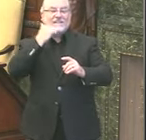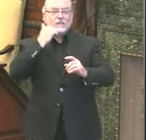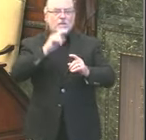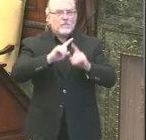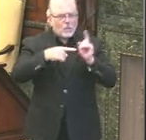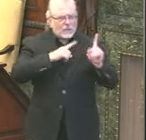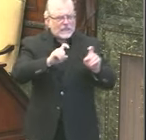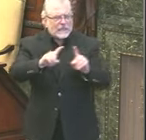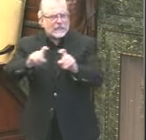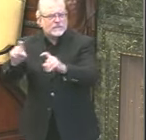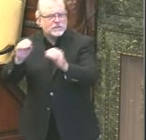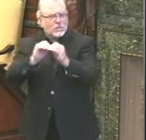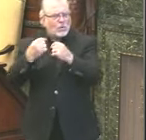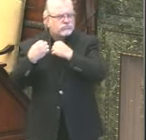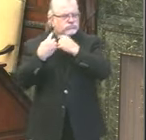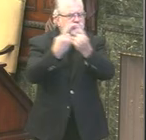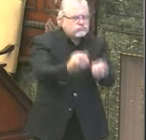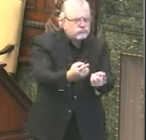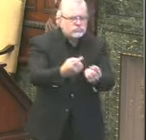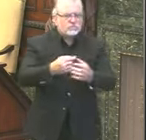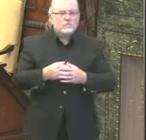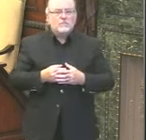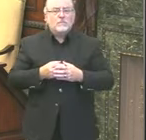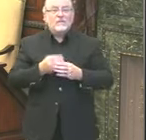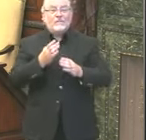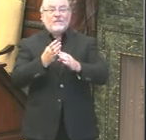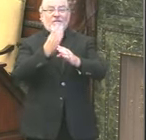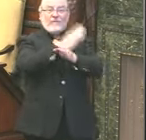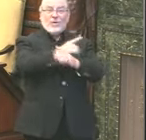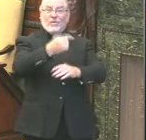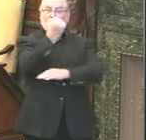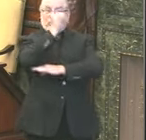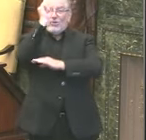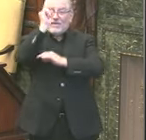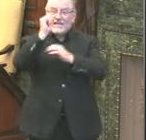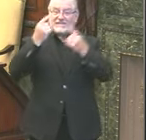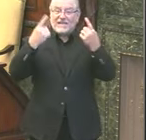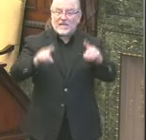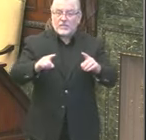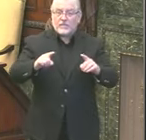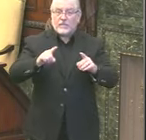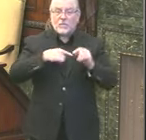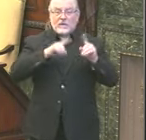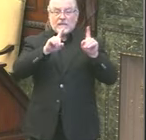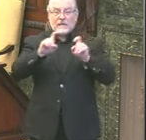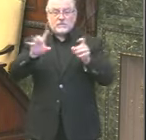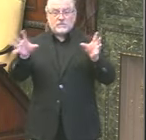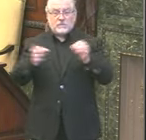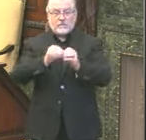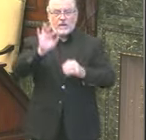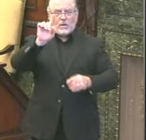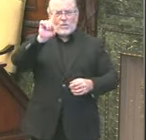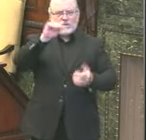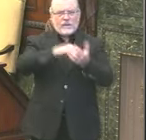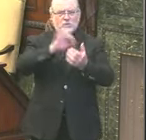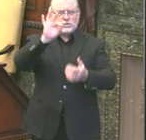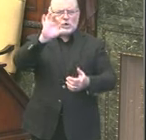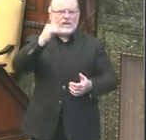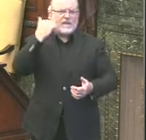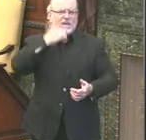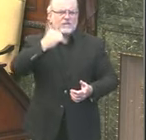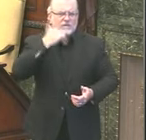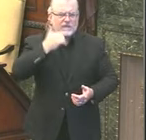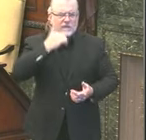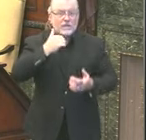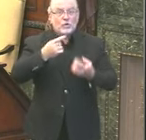numbers. Before the protests, we were testing nearly 1,900 people per day. During the week of the protest, that number dropped to